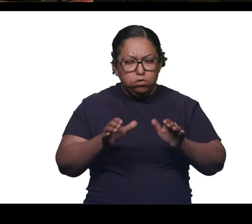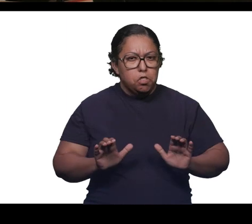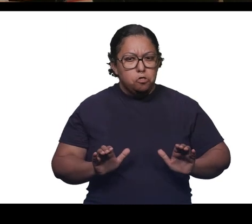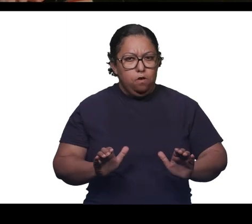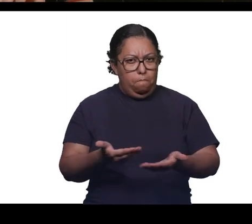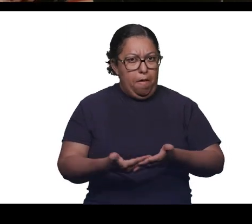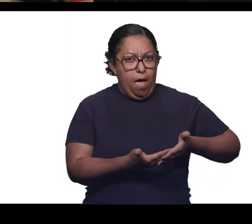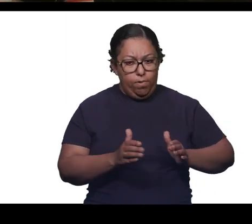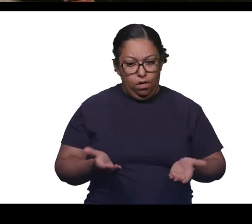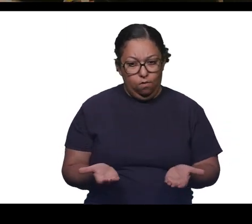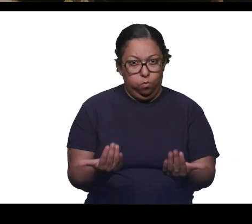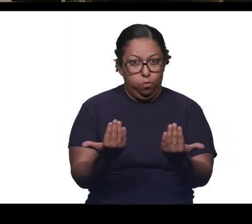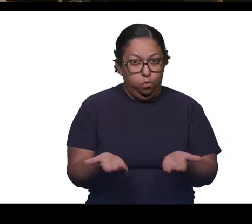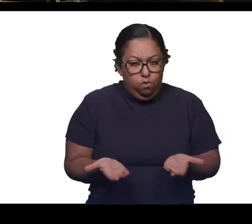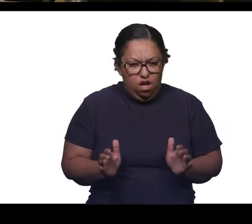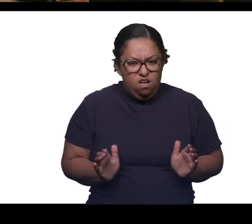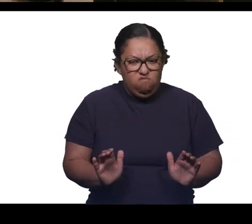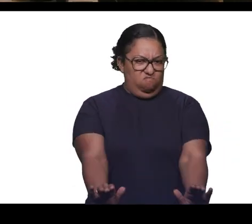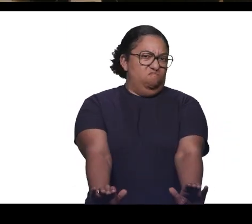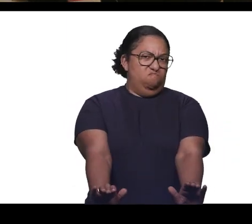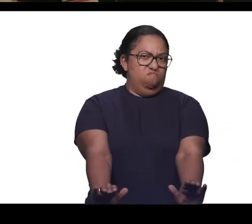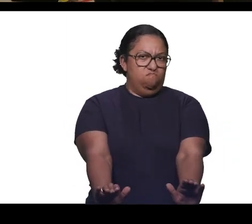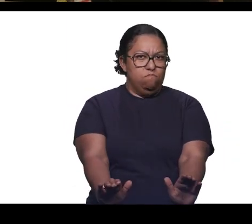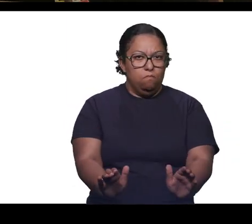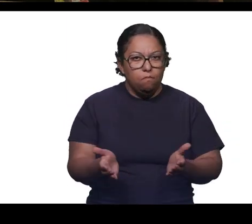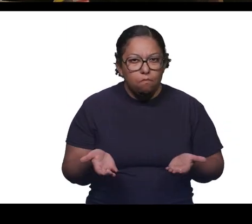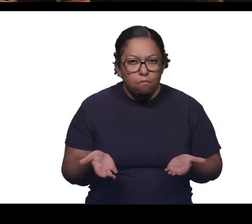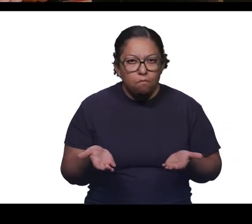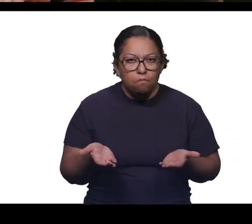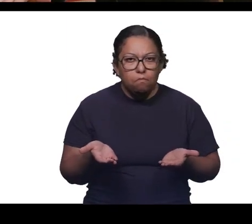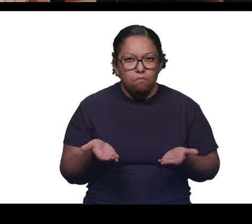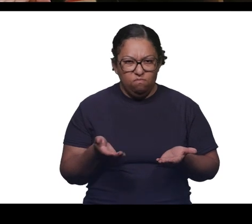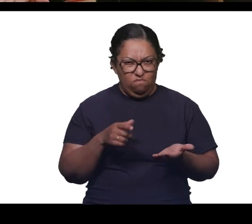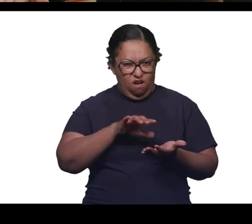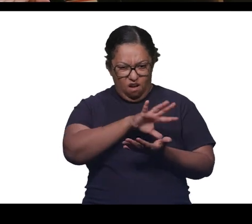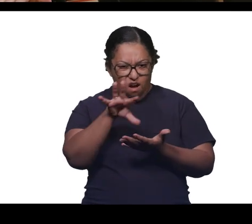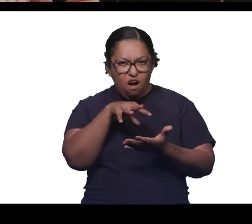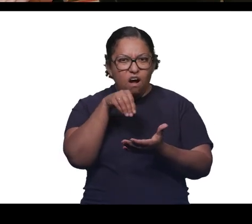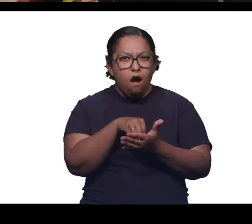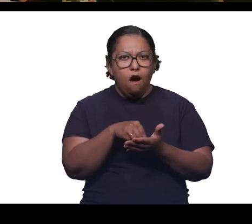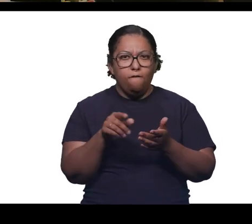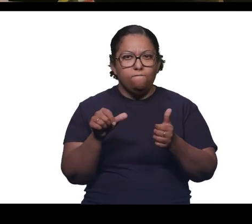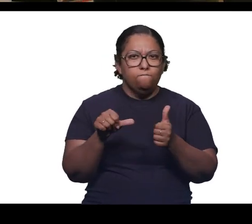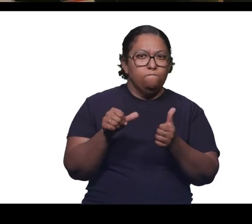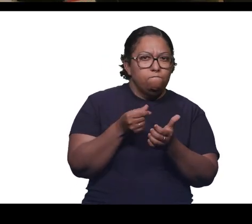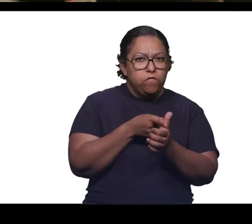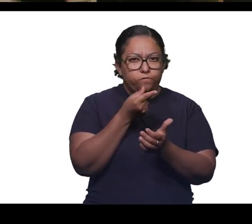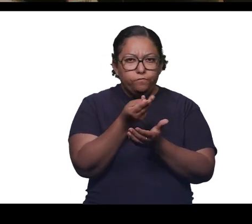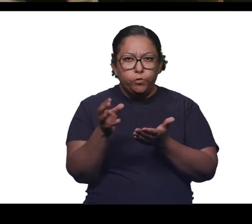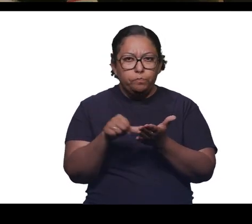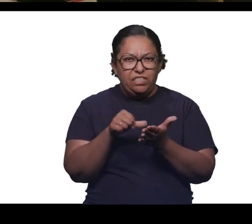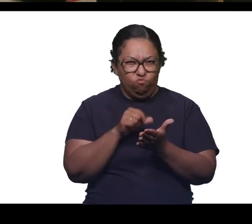cradle. That all of that front matter, all of those pages, those 3 pages, lead us in to